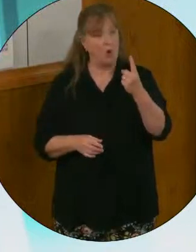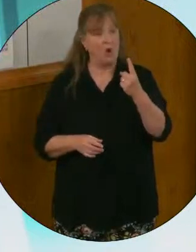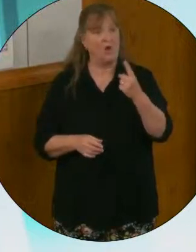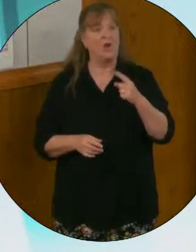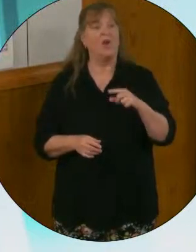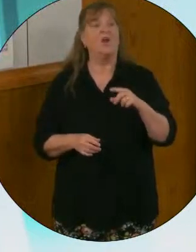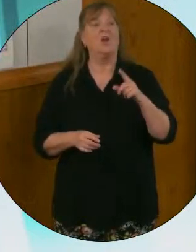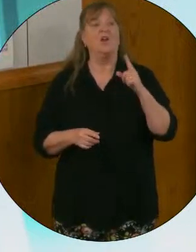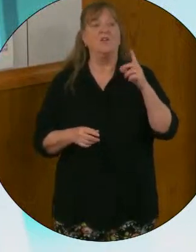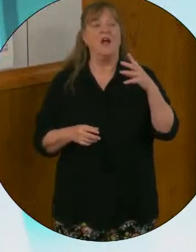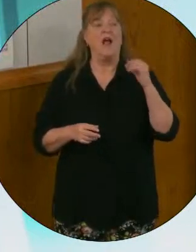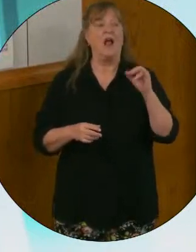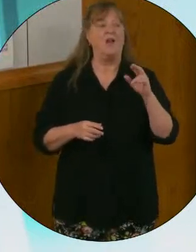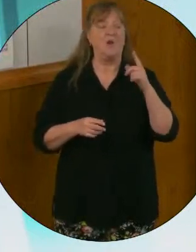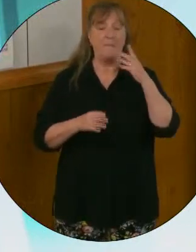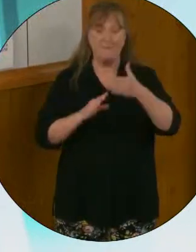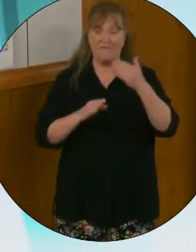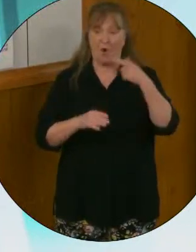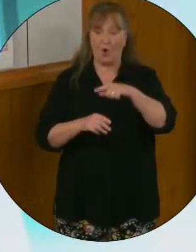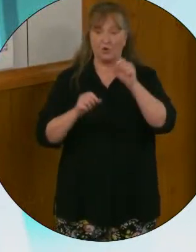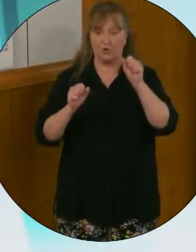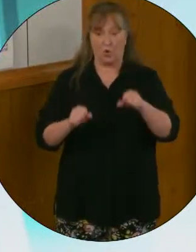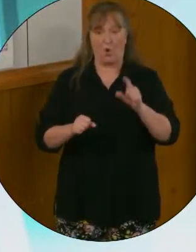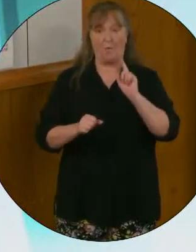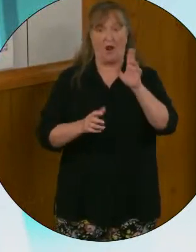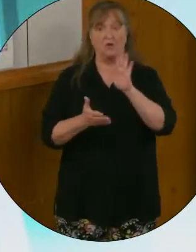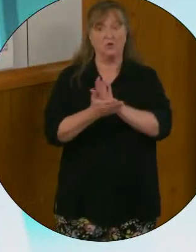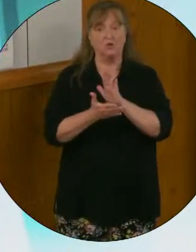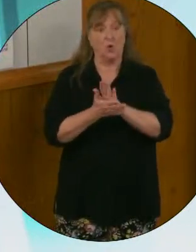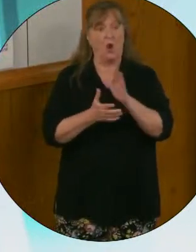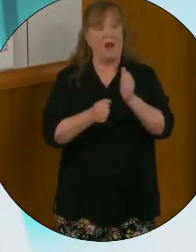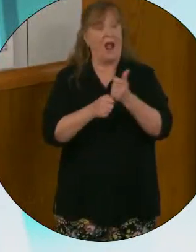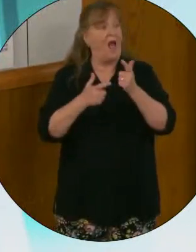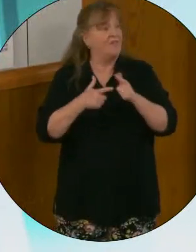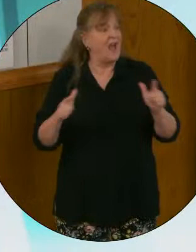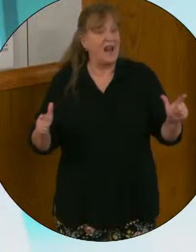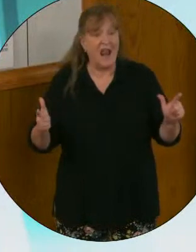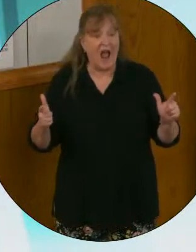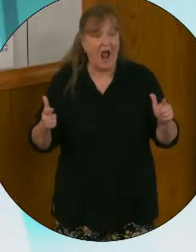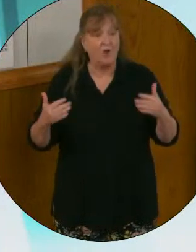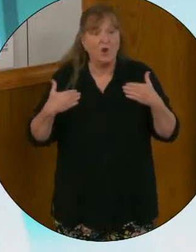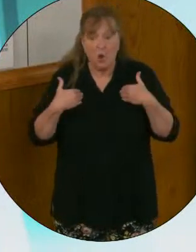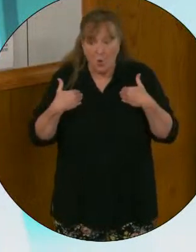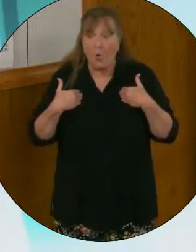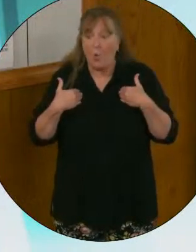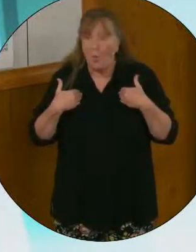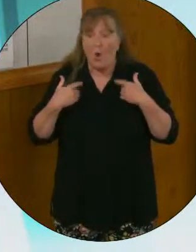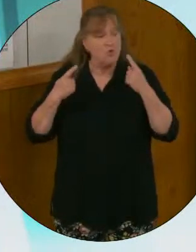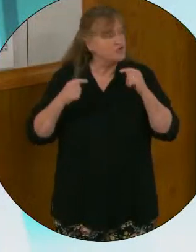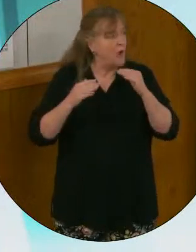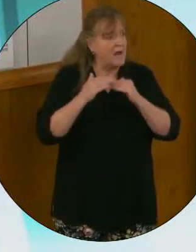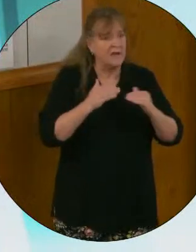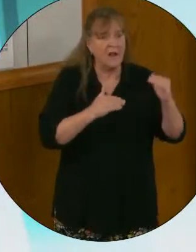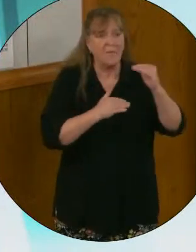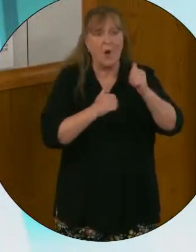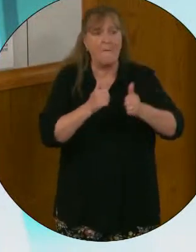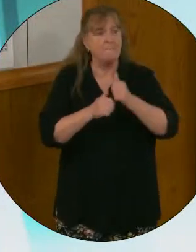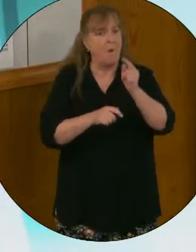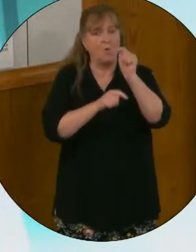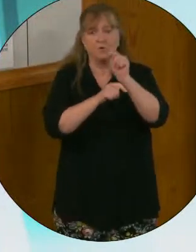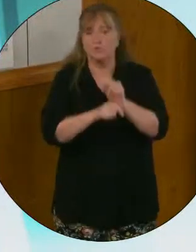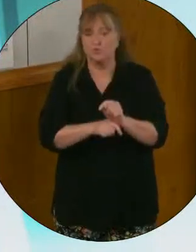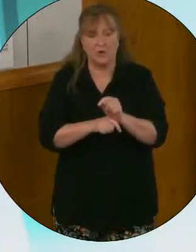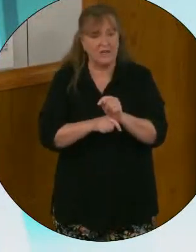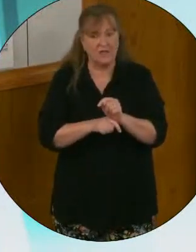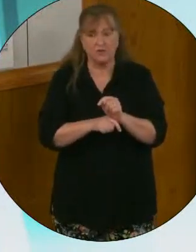third of her hair before she got to school, got the language, and we were going above and beyond from what most